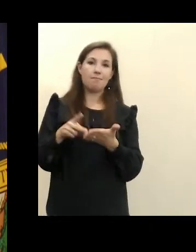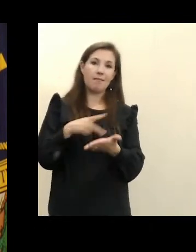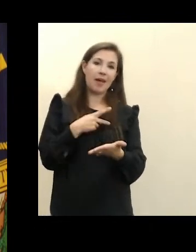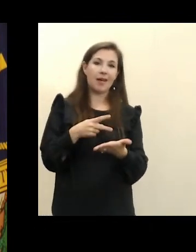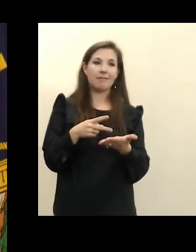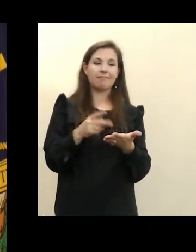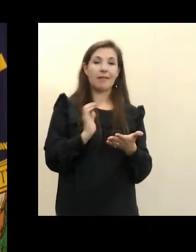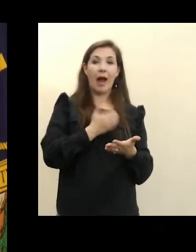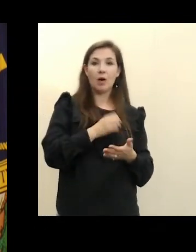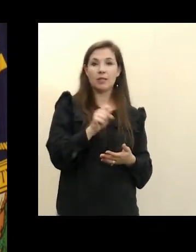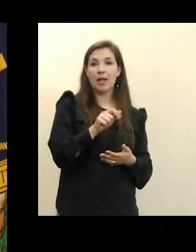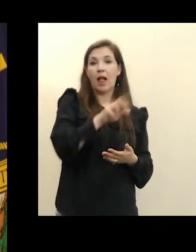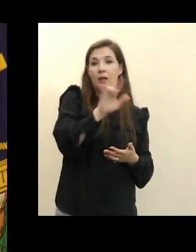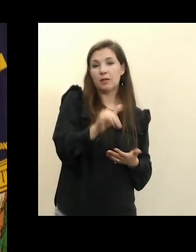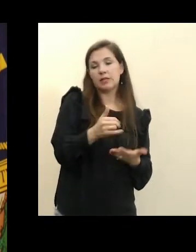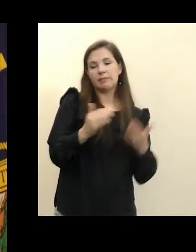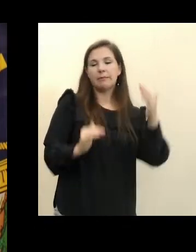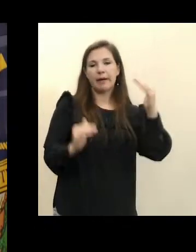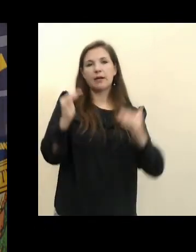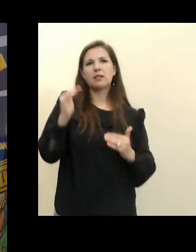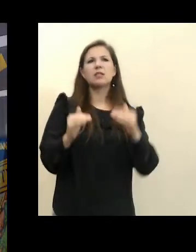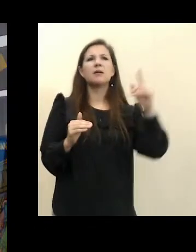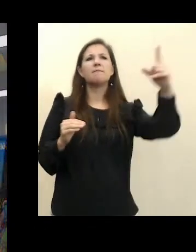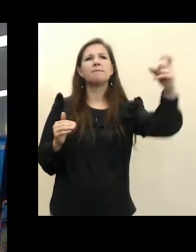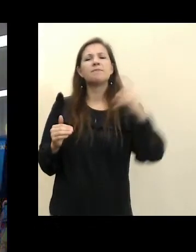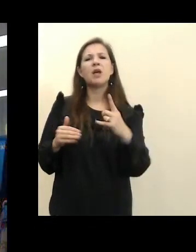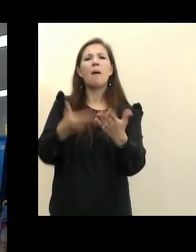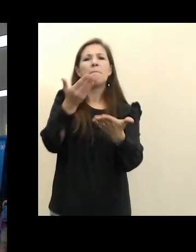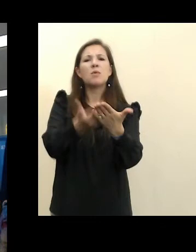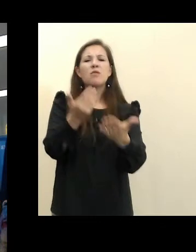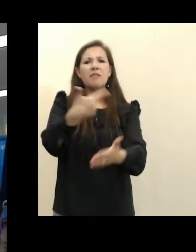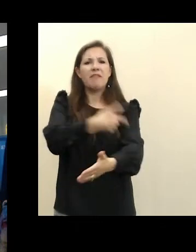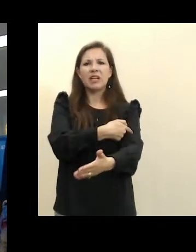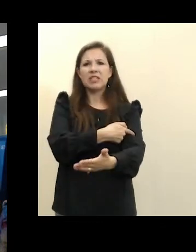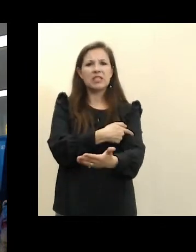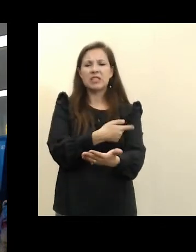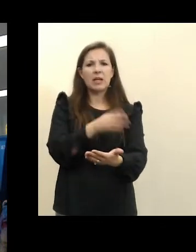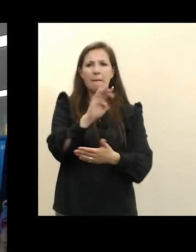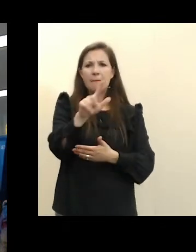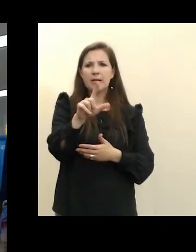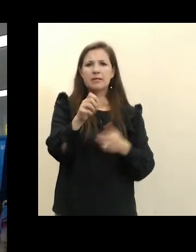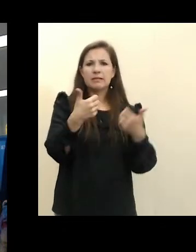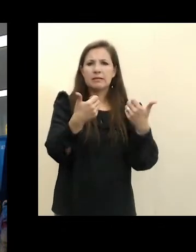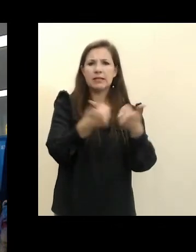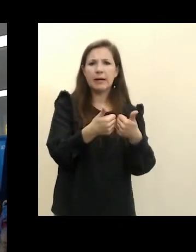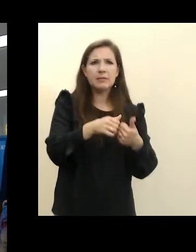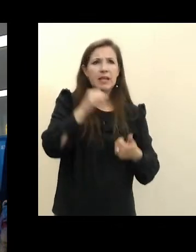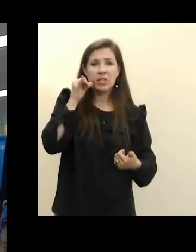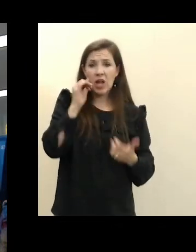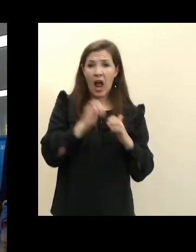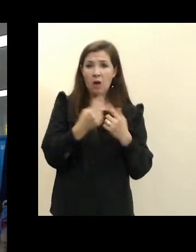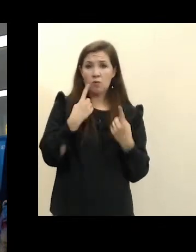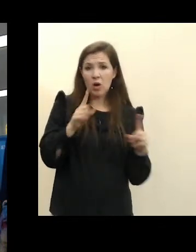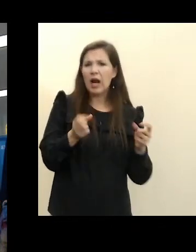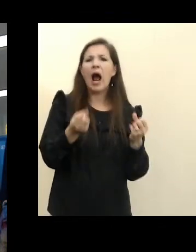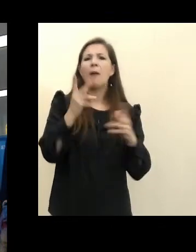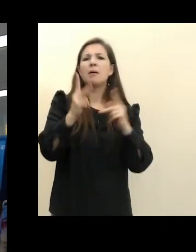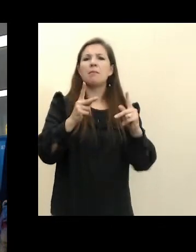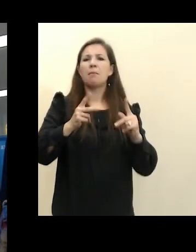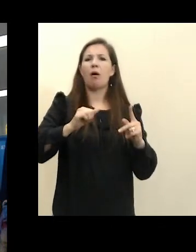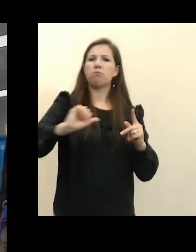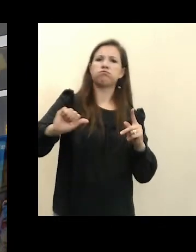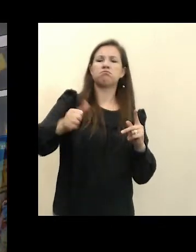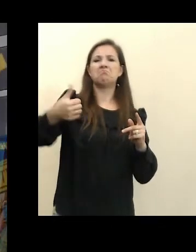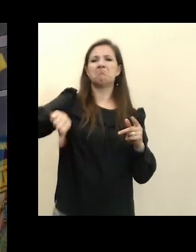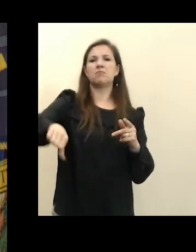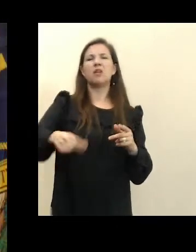out. Proof of Yes, Chris. vaccinations at the Bills games, how did Yes. it go yesterday, and how many people have been turned